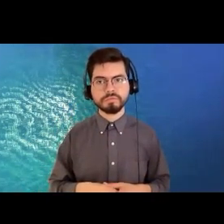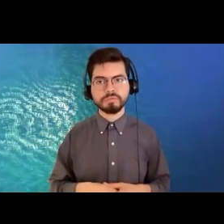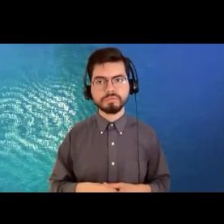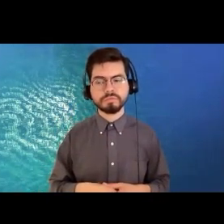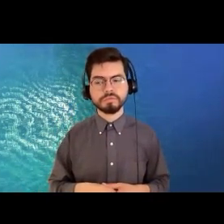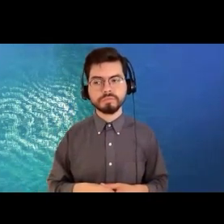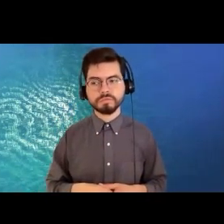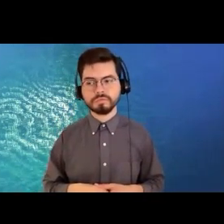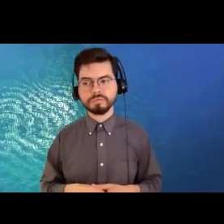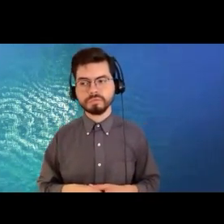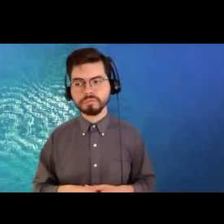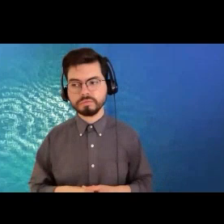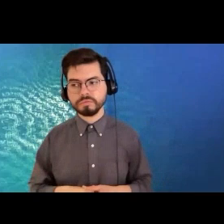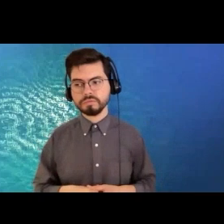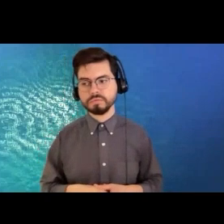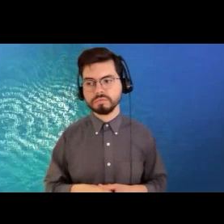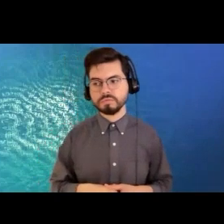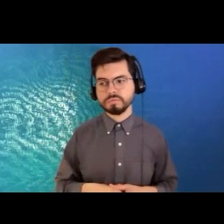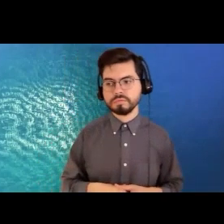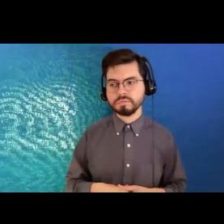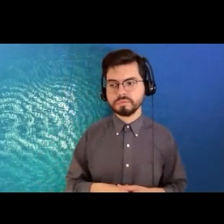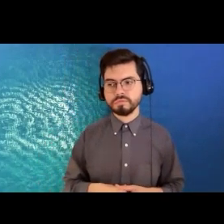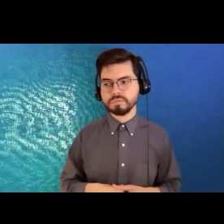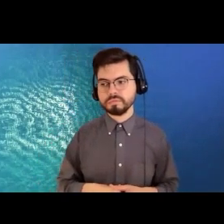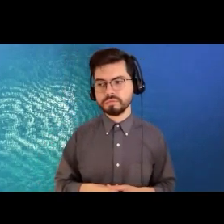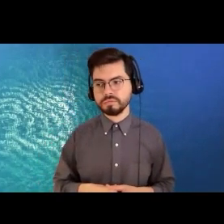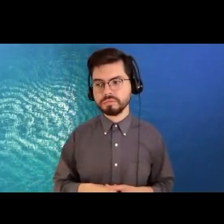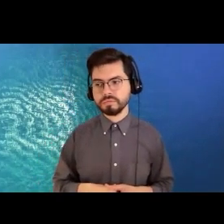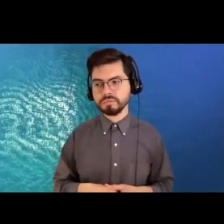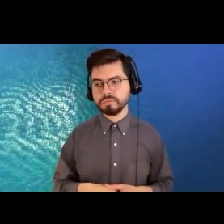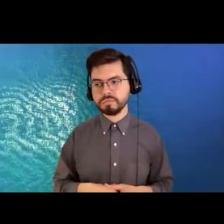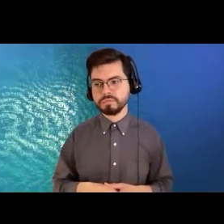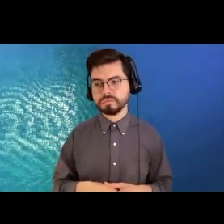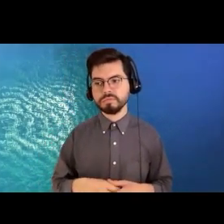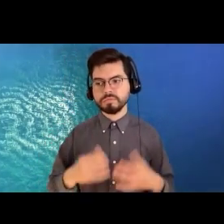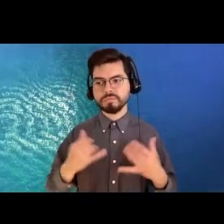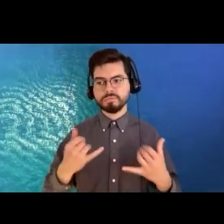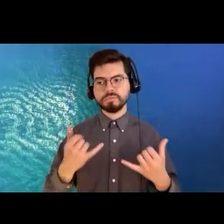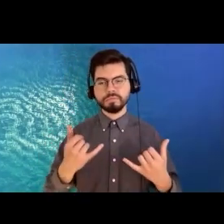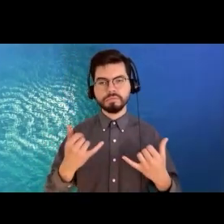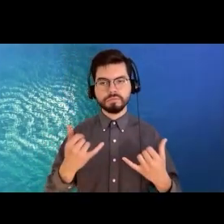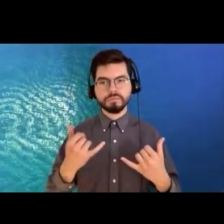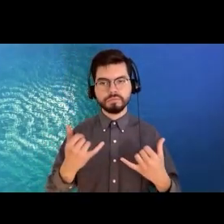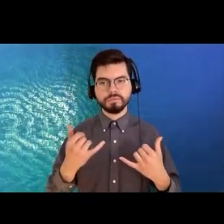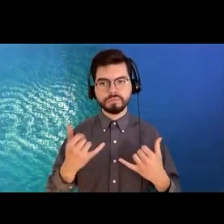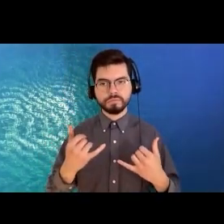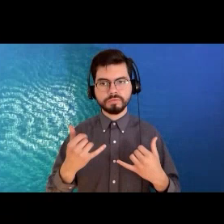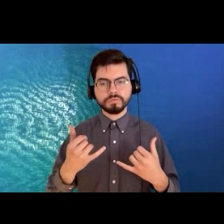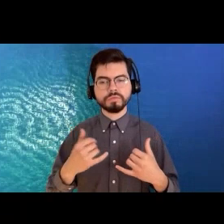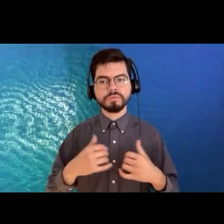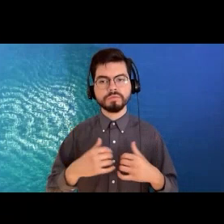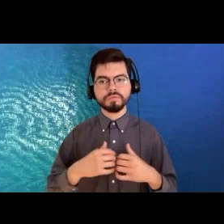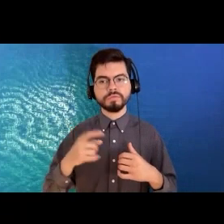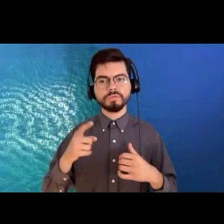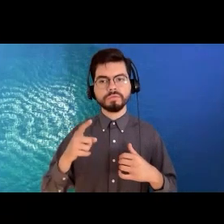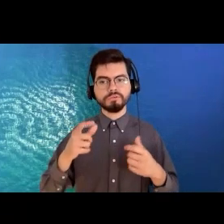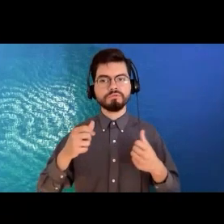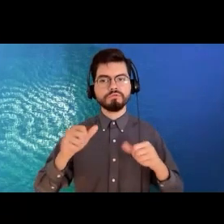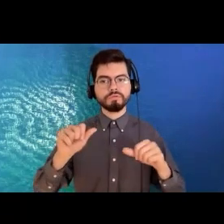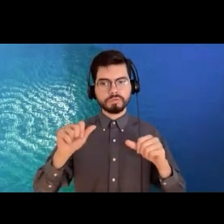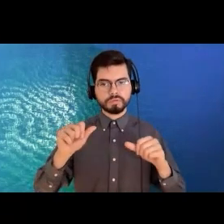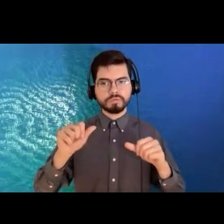made me think of it with Firehole Lake Drive. We really are working on trying. That was one of the questions that was up here. Trying to get that back opened up again.